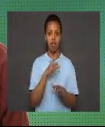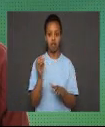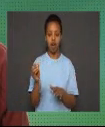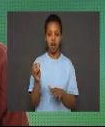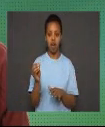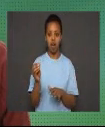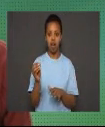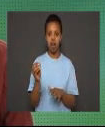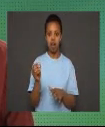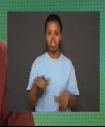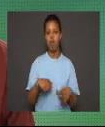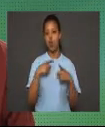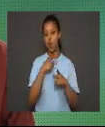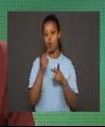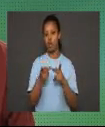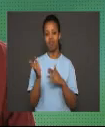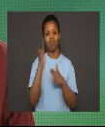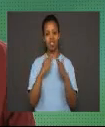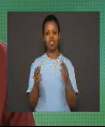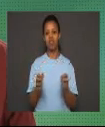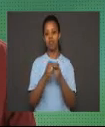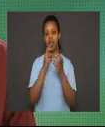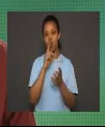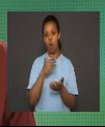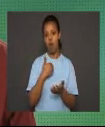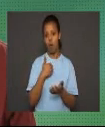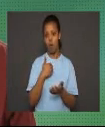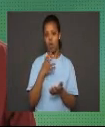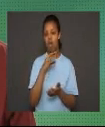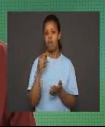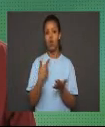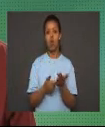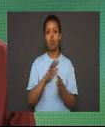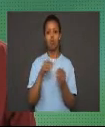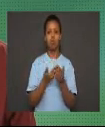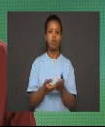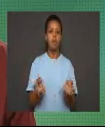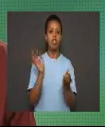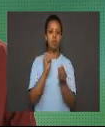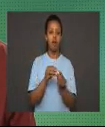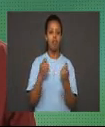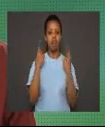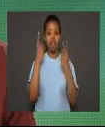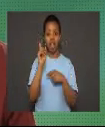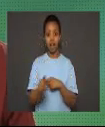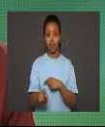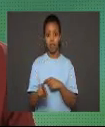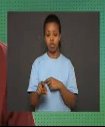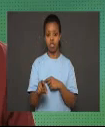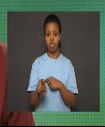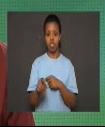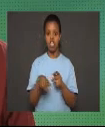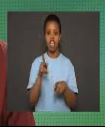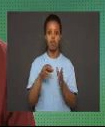inhabitants. It is important to understand the factors that affect population